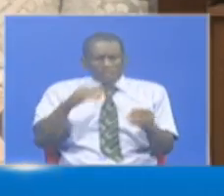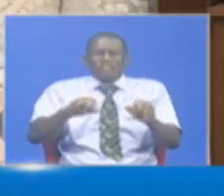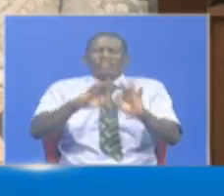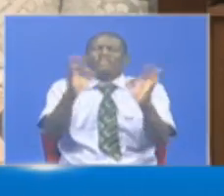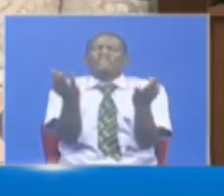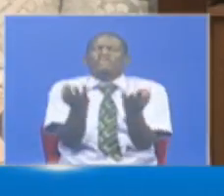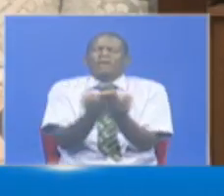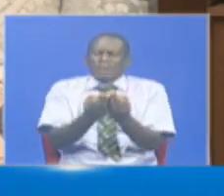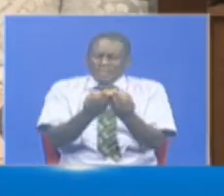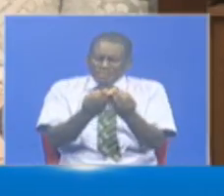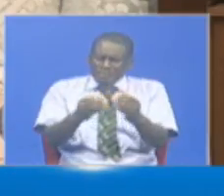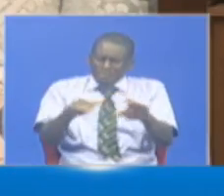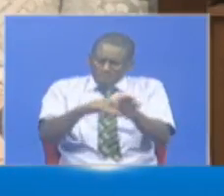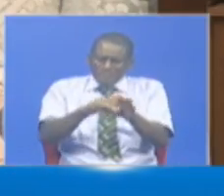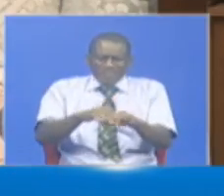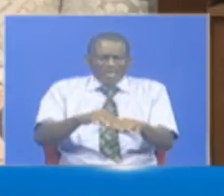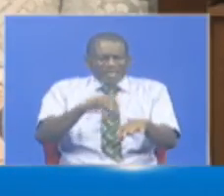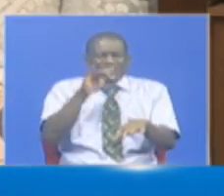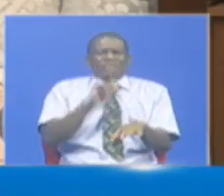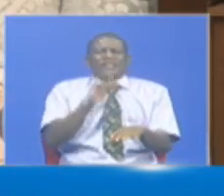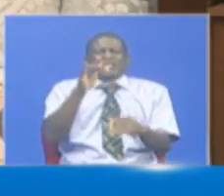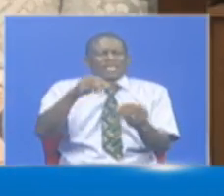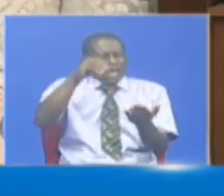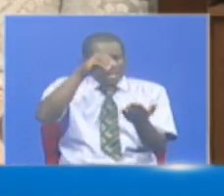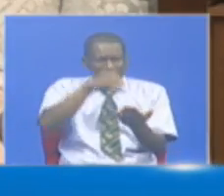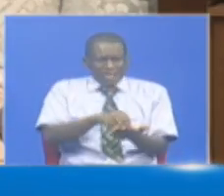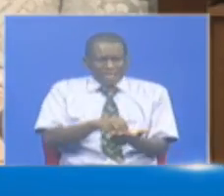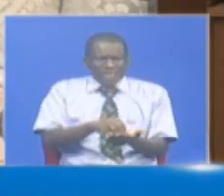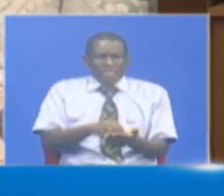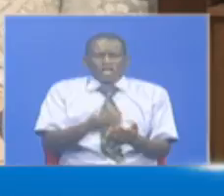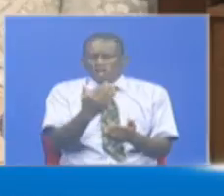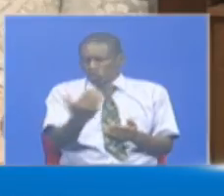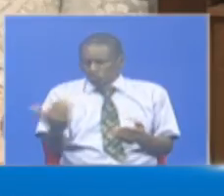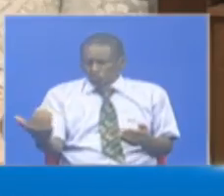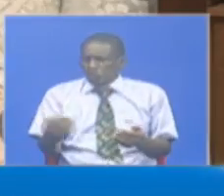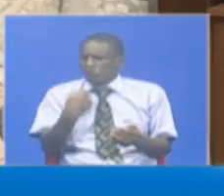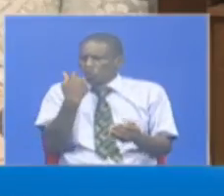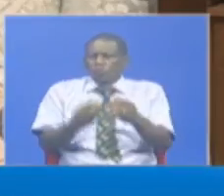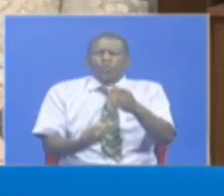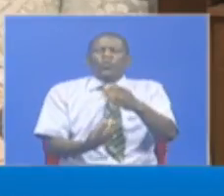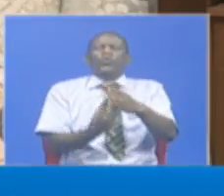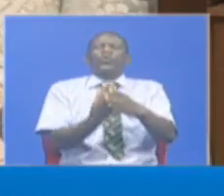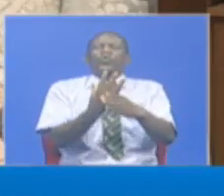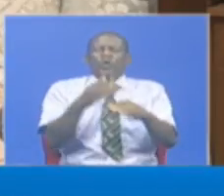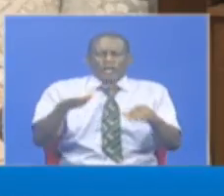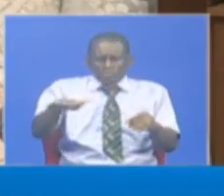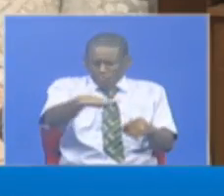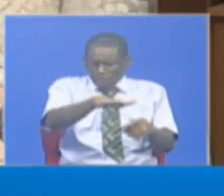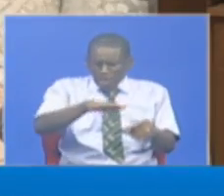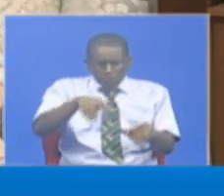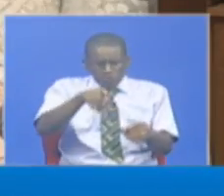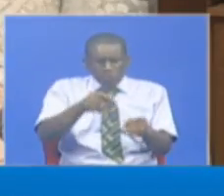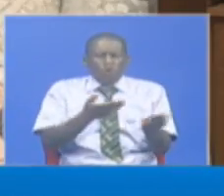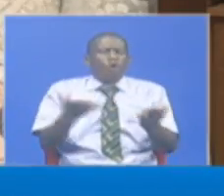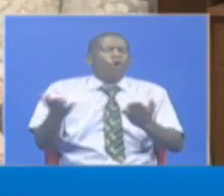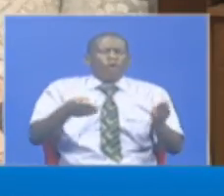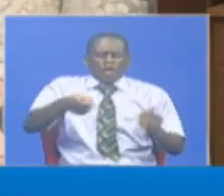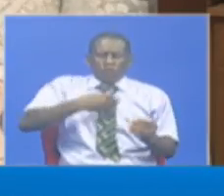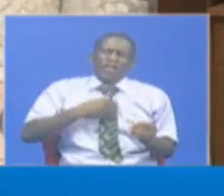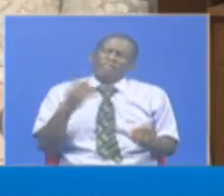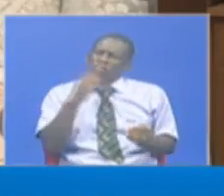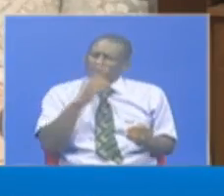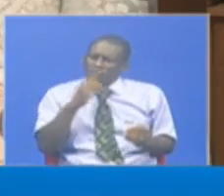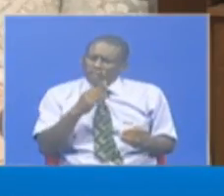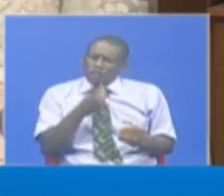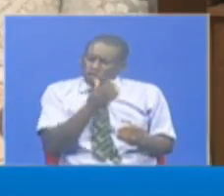is destabilized. And again, the children who grow in the environment that there is violence, they